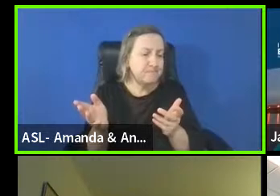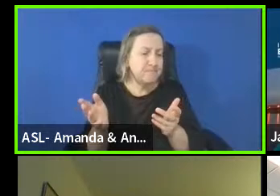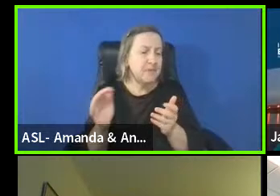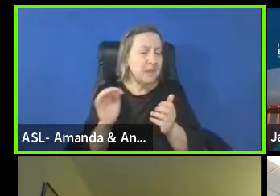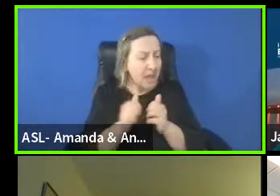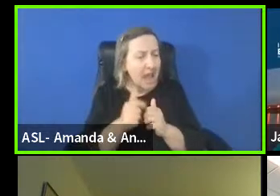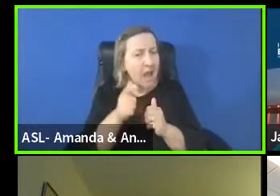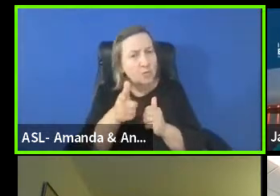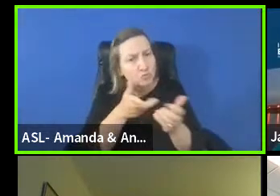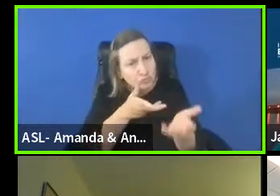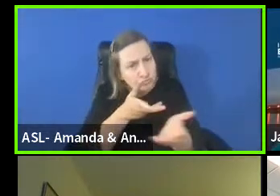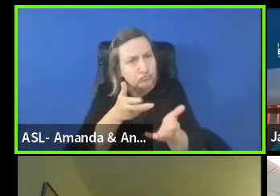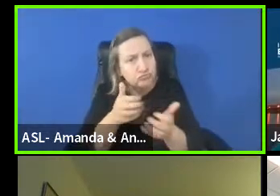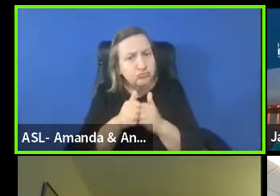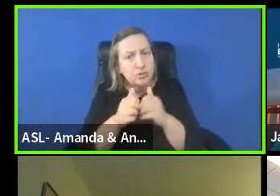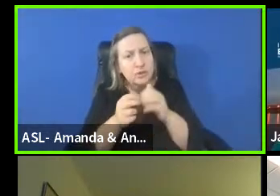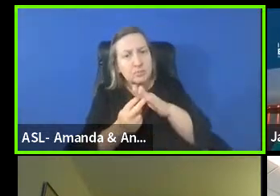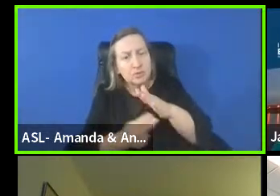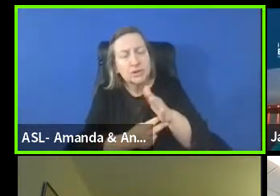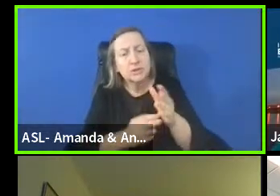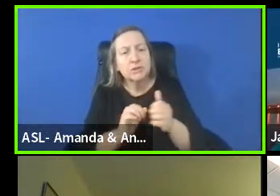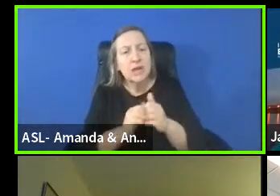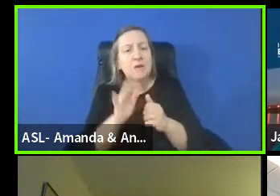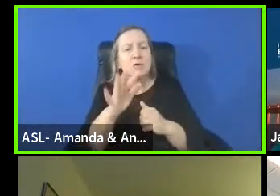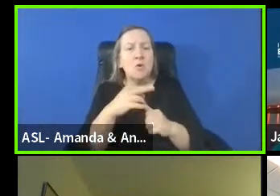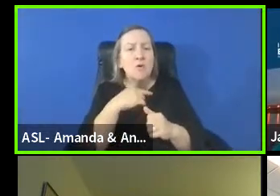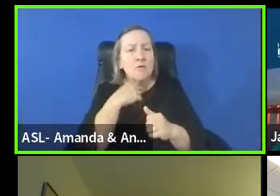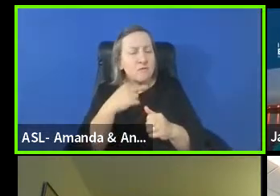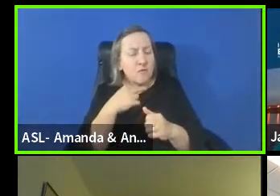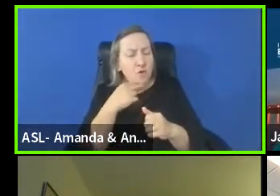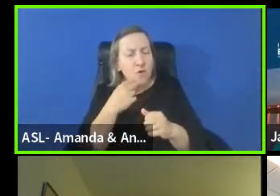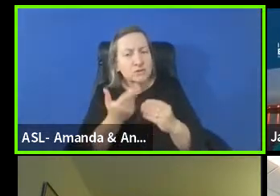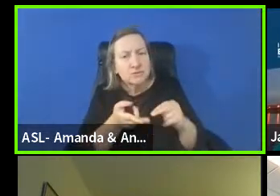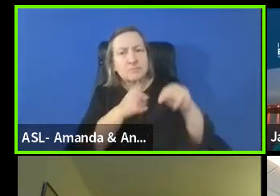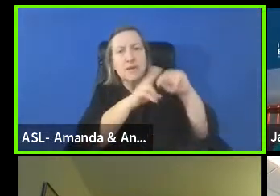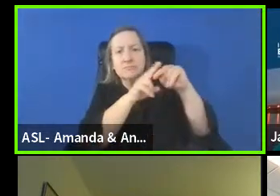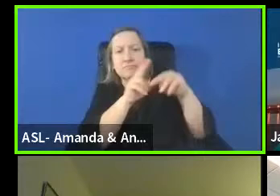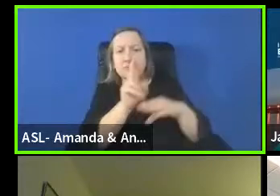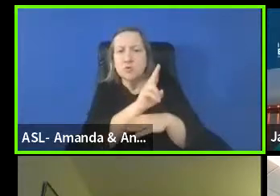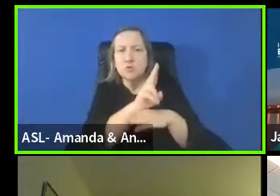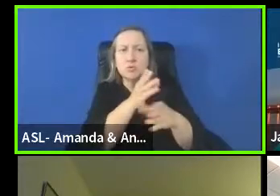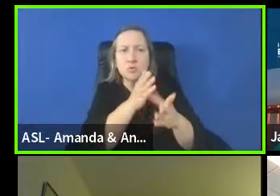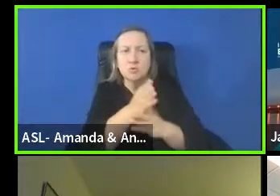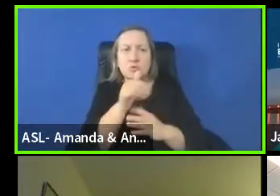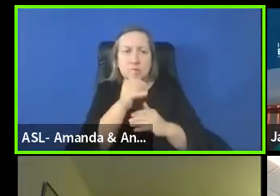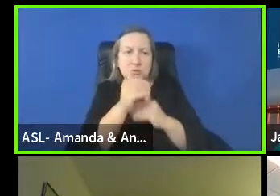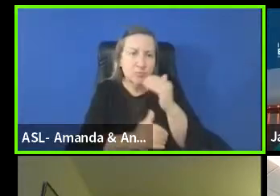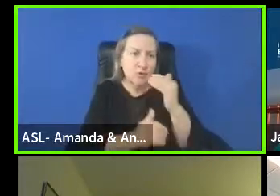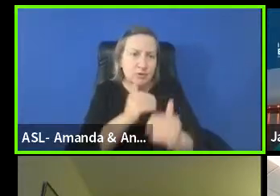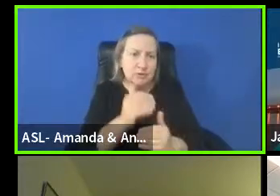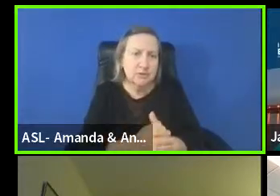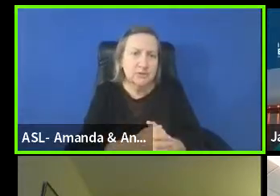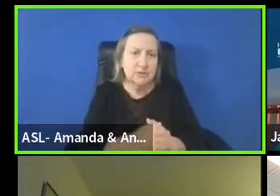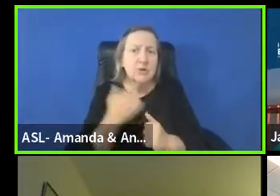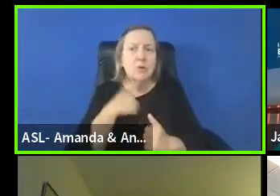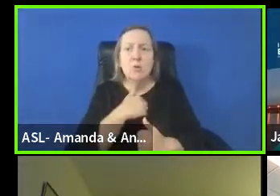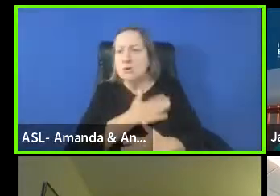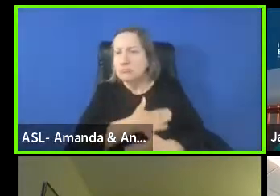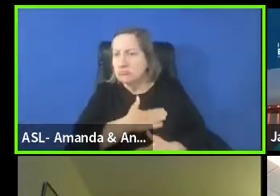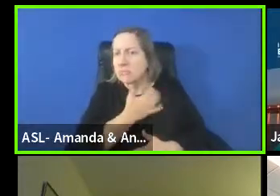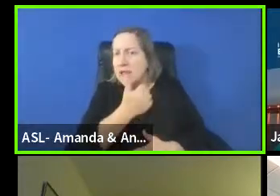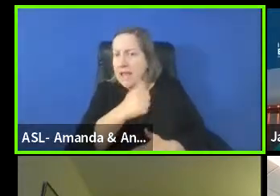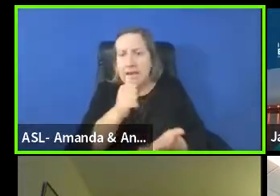have interacted and how your voice has been amplified in this process. So we appreciate any